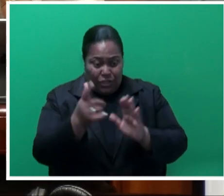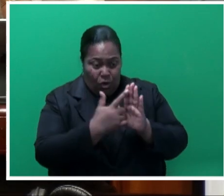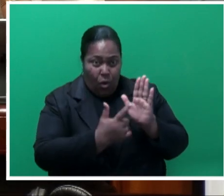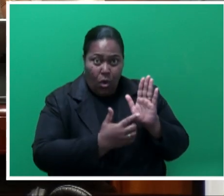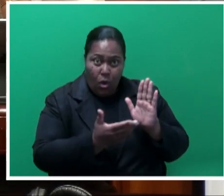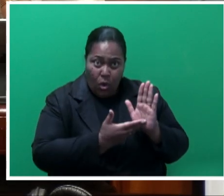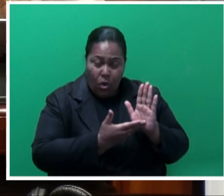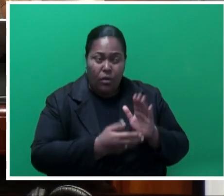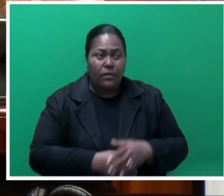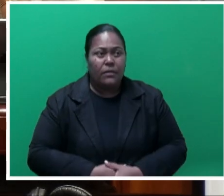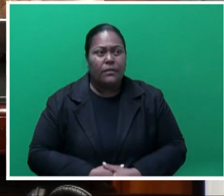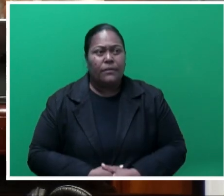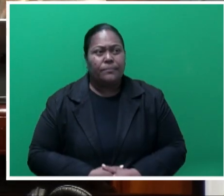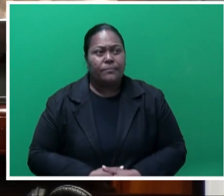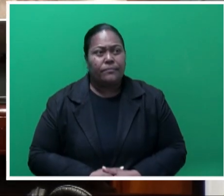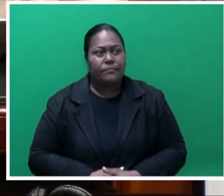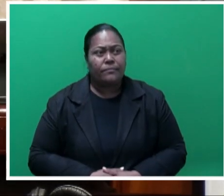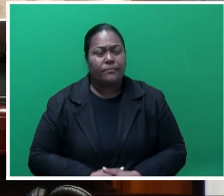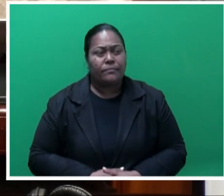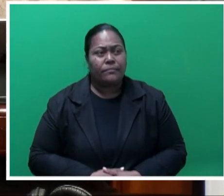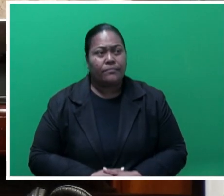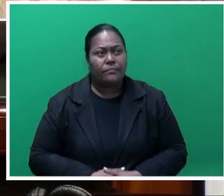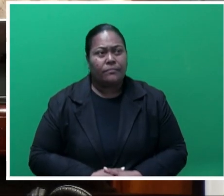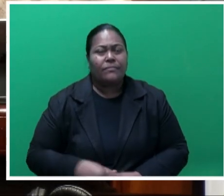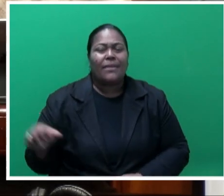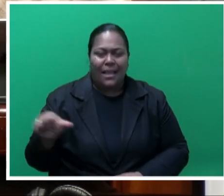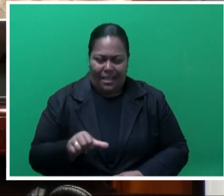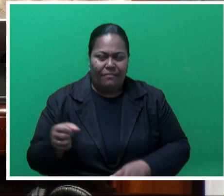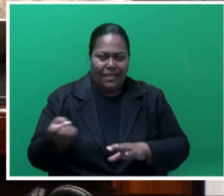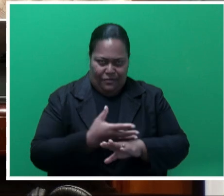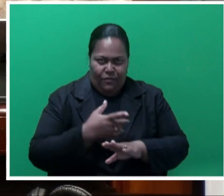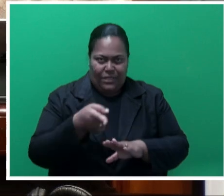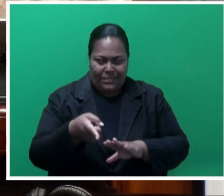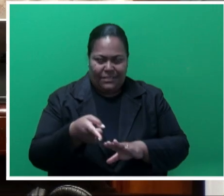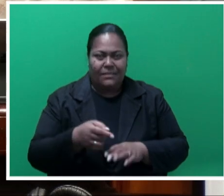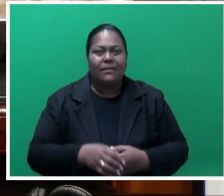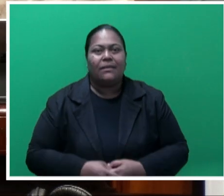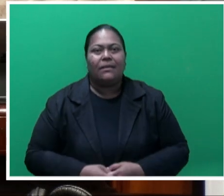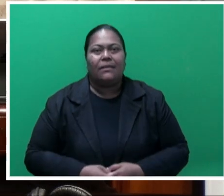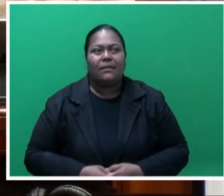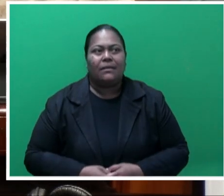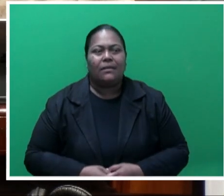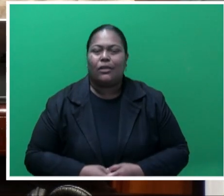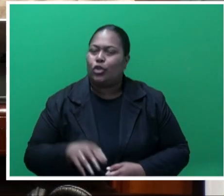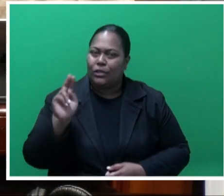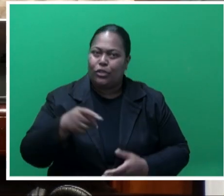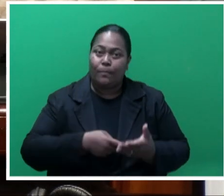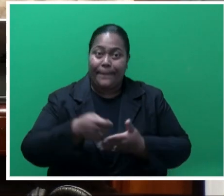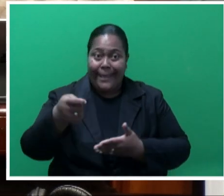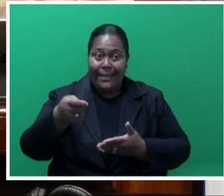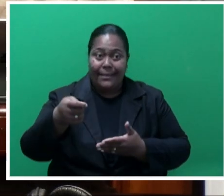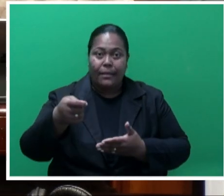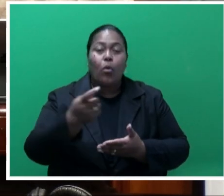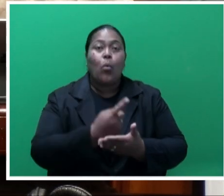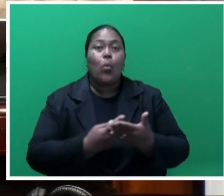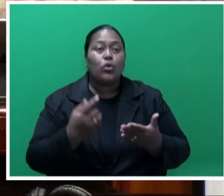lessor may direct. Consequently, Madam Deputy Speaker, compensation is only